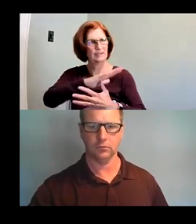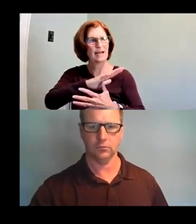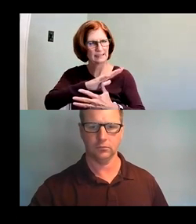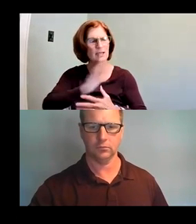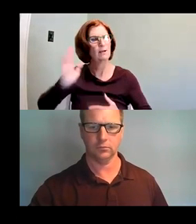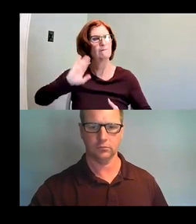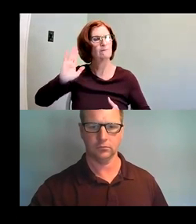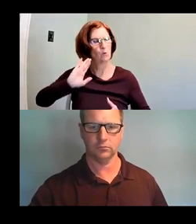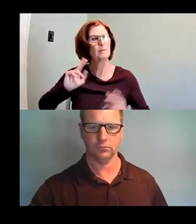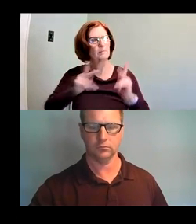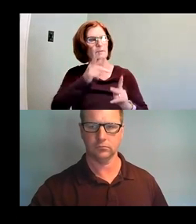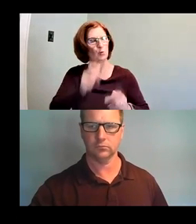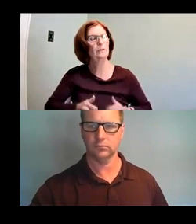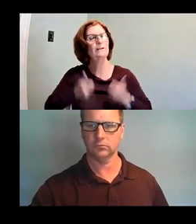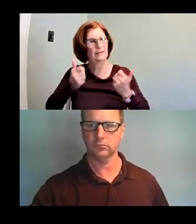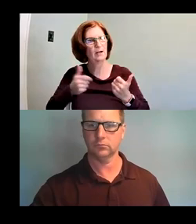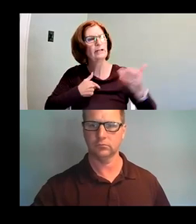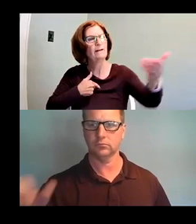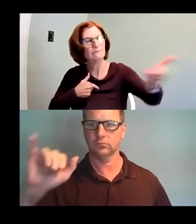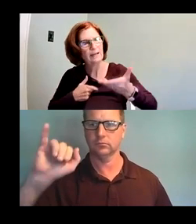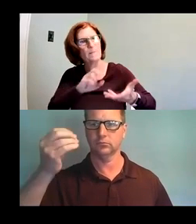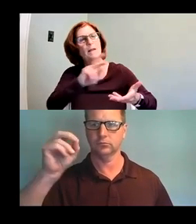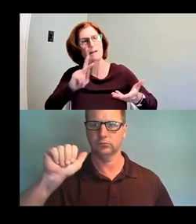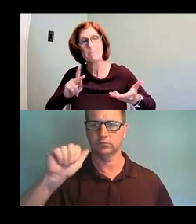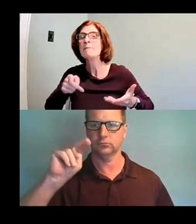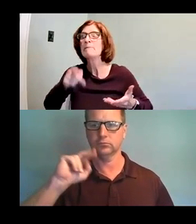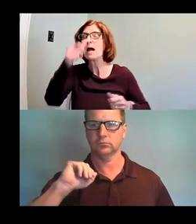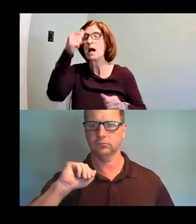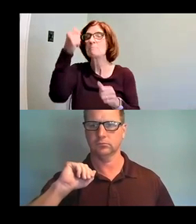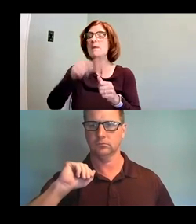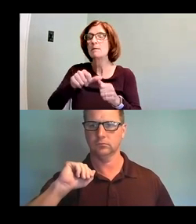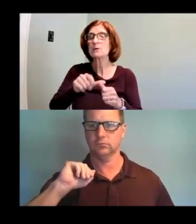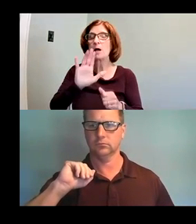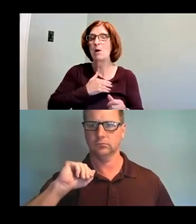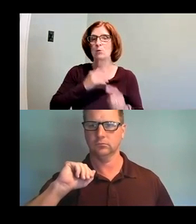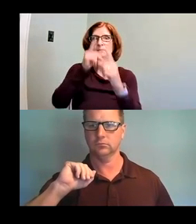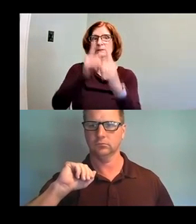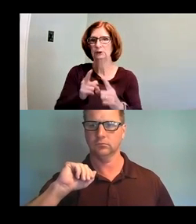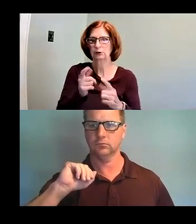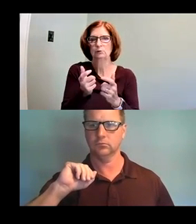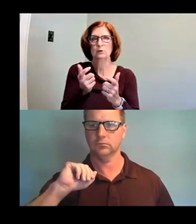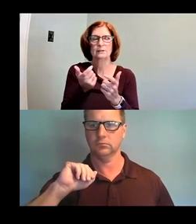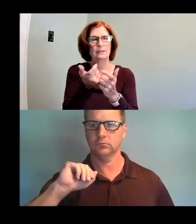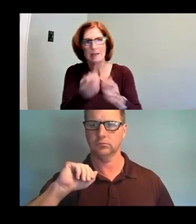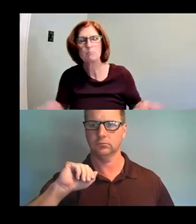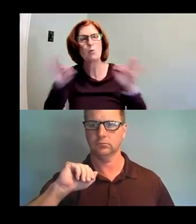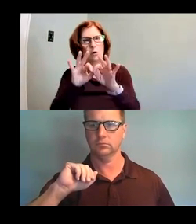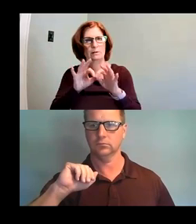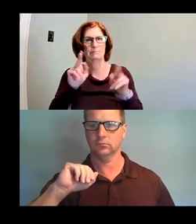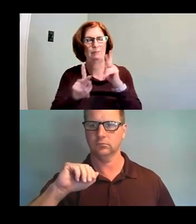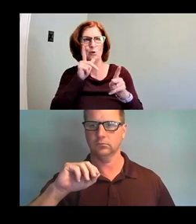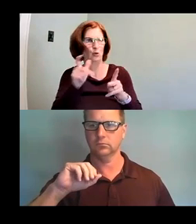residents coming back into this area. I know when we voted on this initially, that was a big point of contention. So I